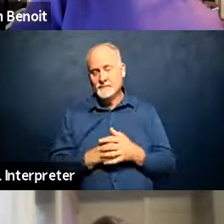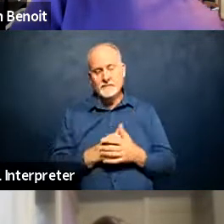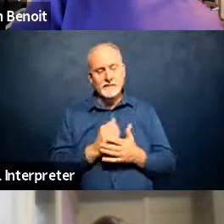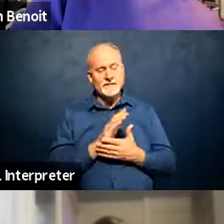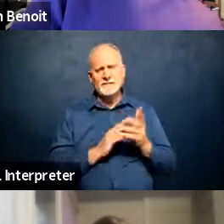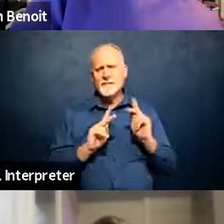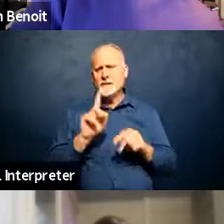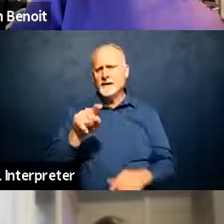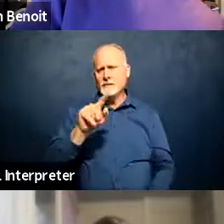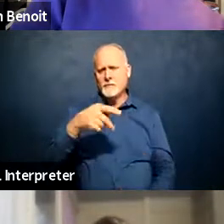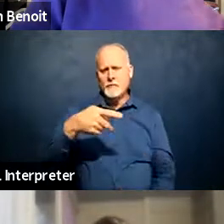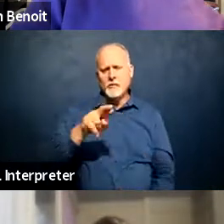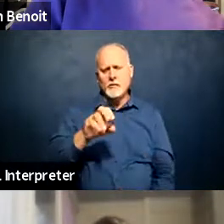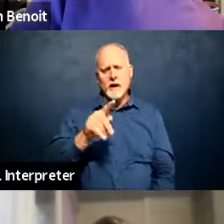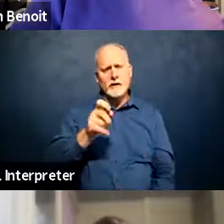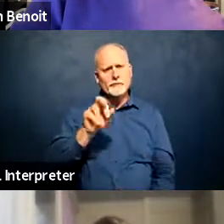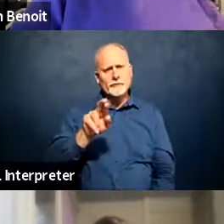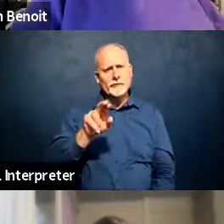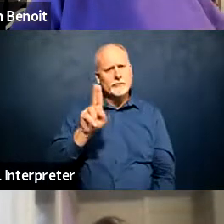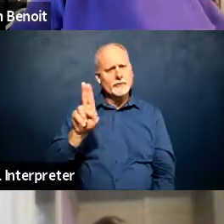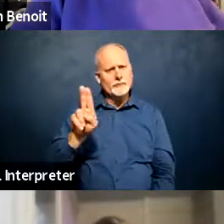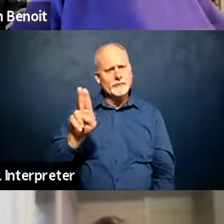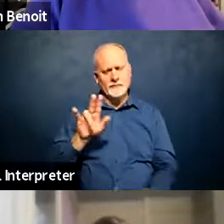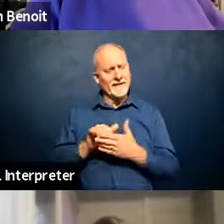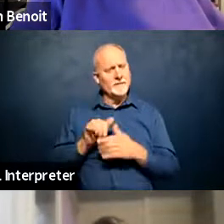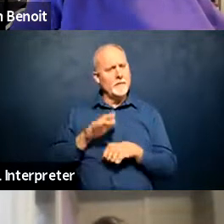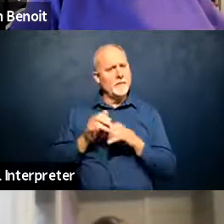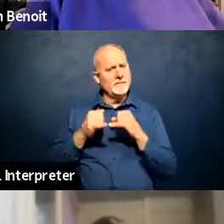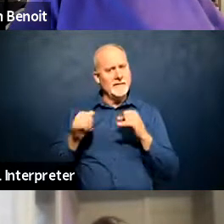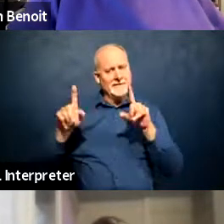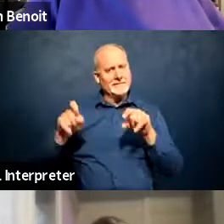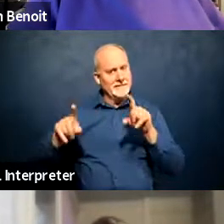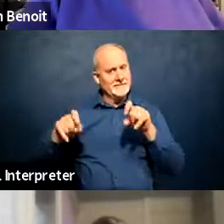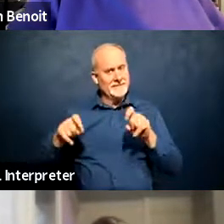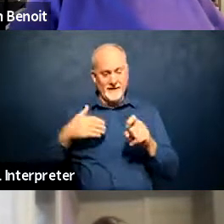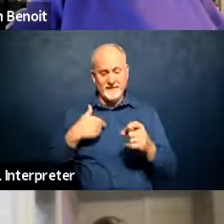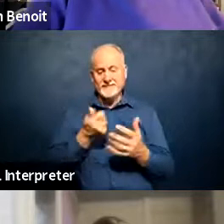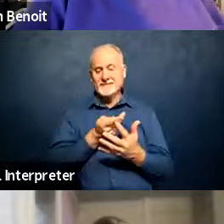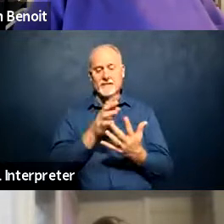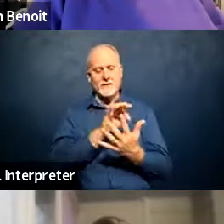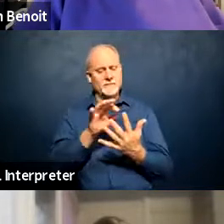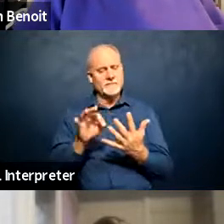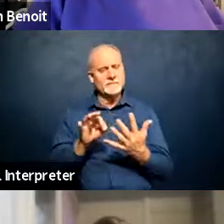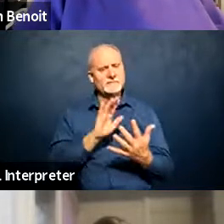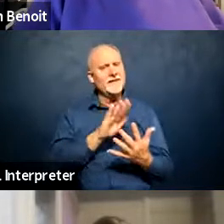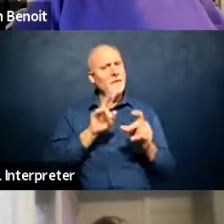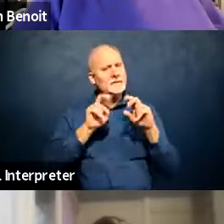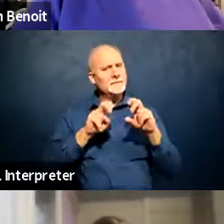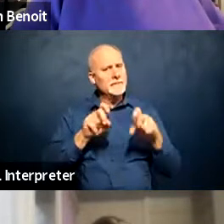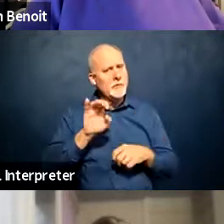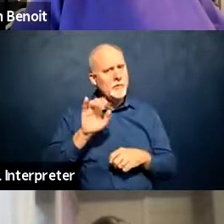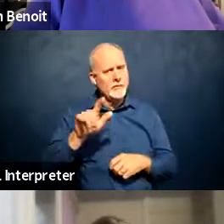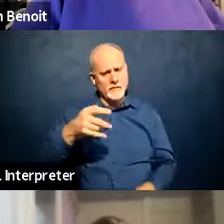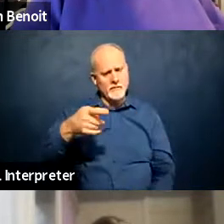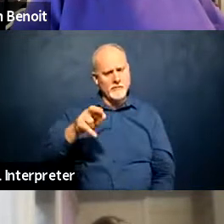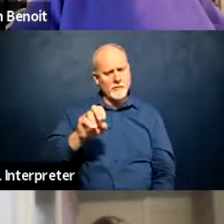and Proctor U is an online testing system. Faculty actually have several options with their assessment tools. Proctor U is